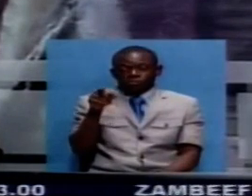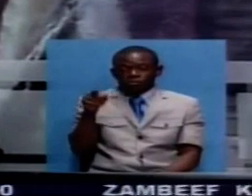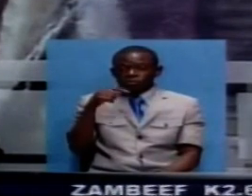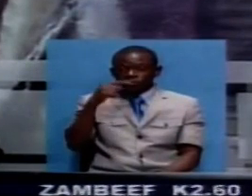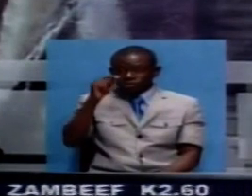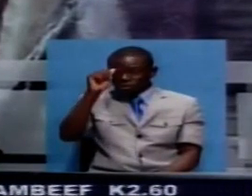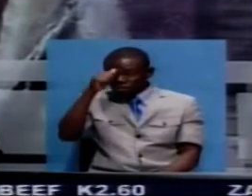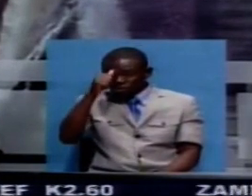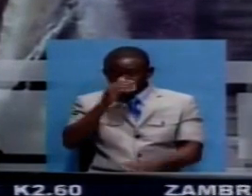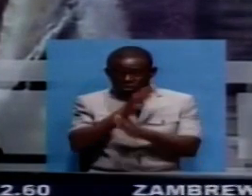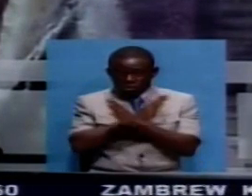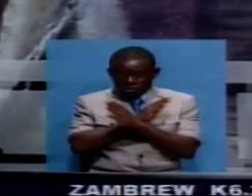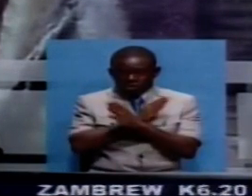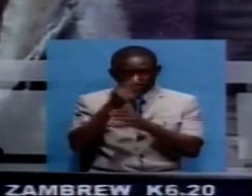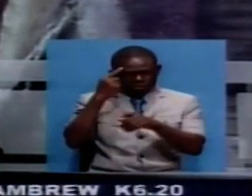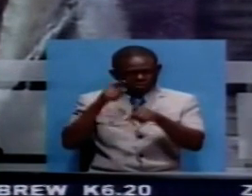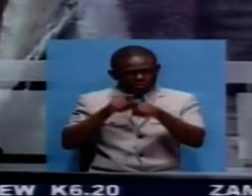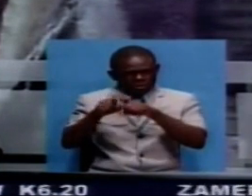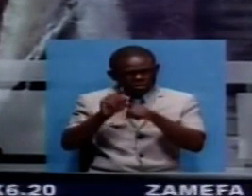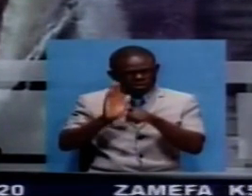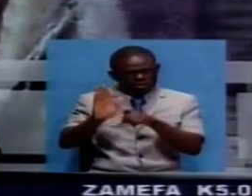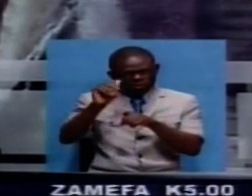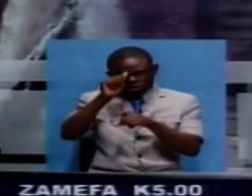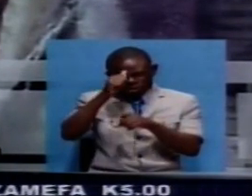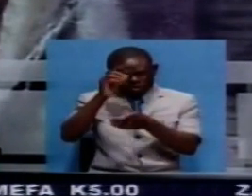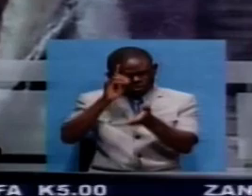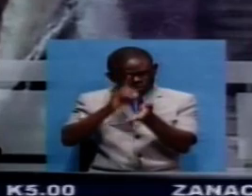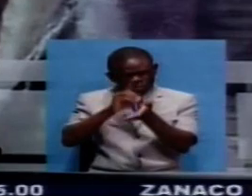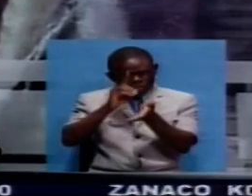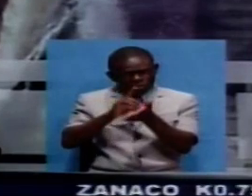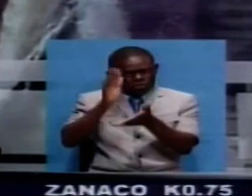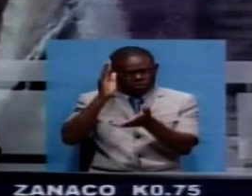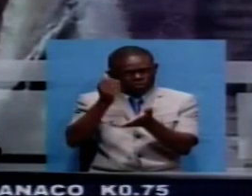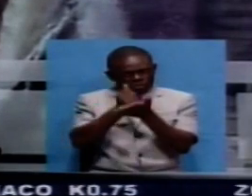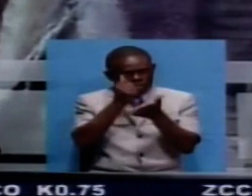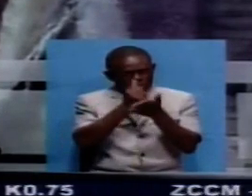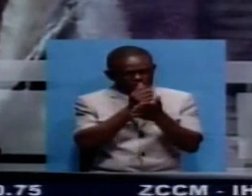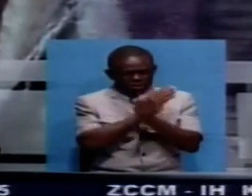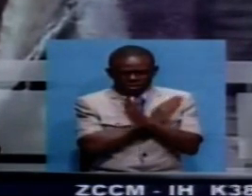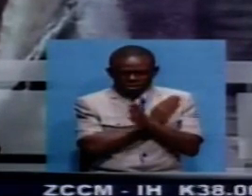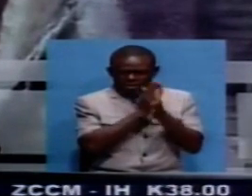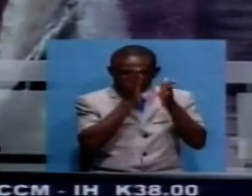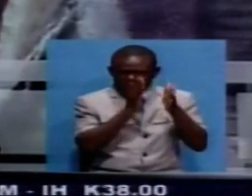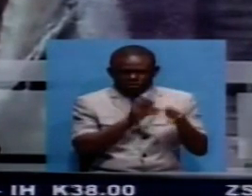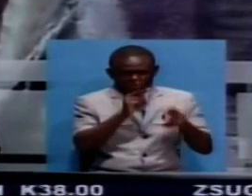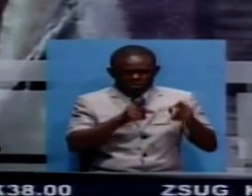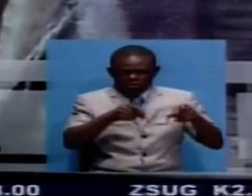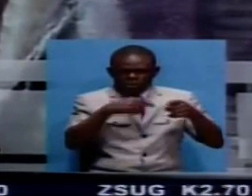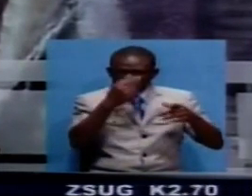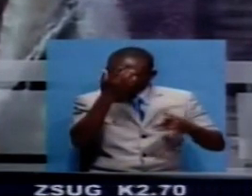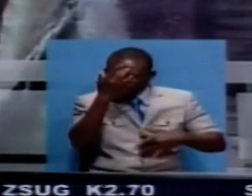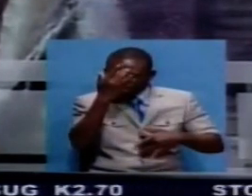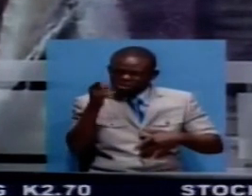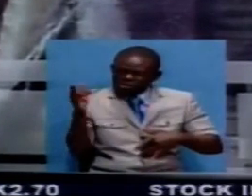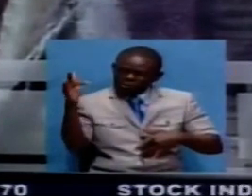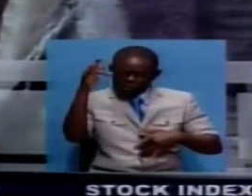engage Indian medical doctors so that they can assist Zambians to have access to their facilities locally. She was speaking in an interview